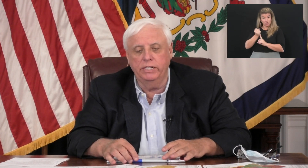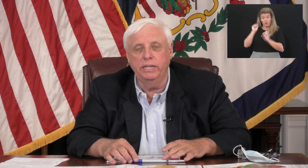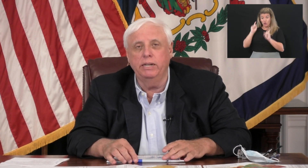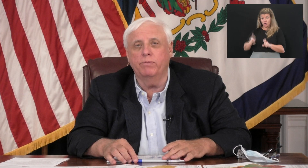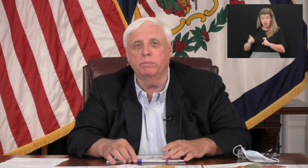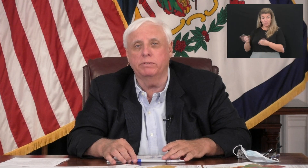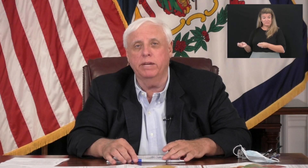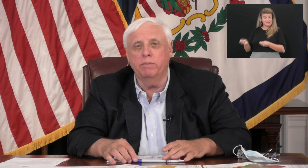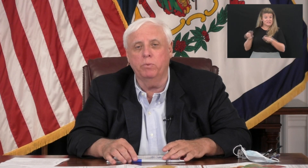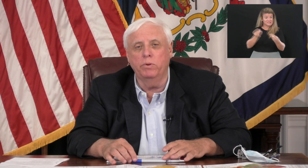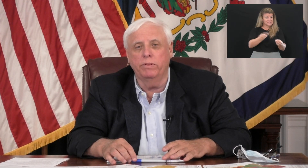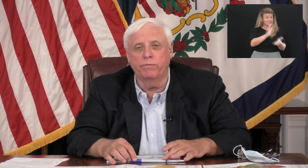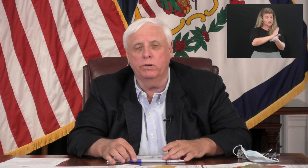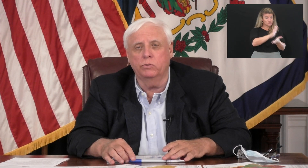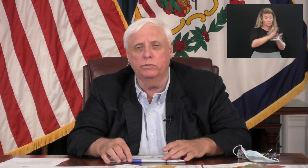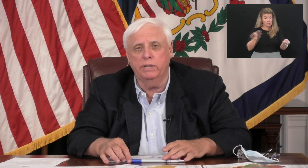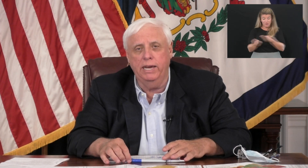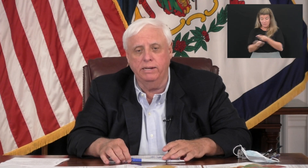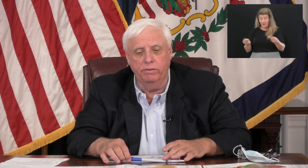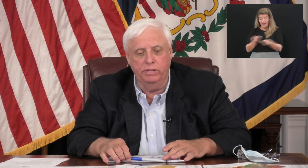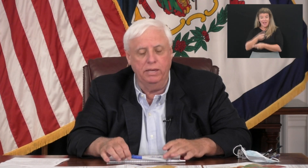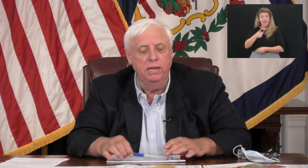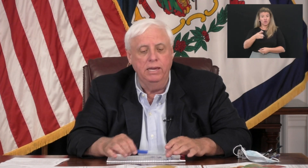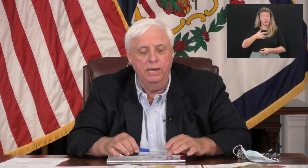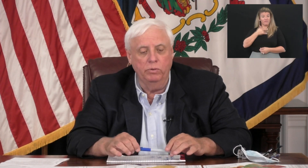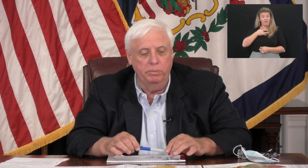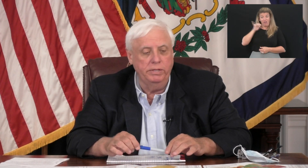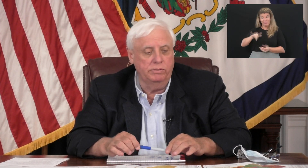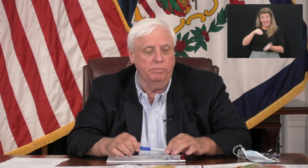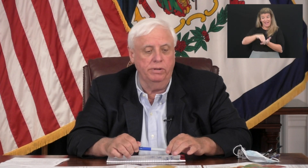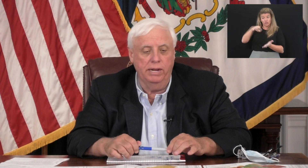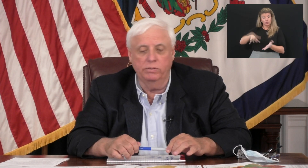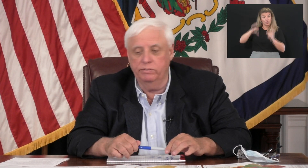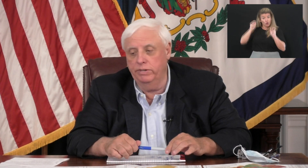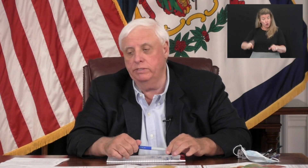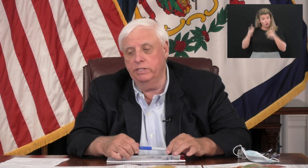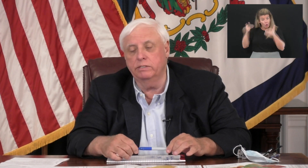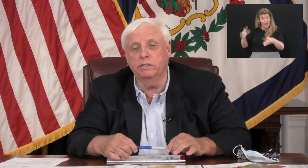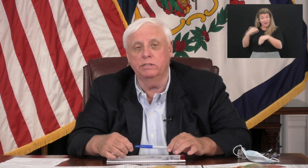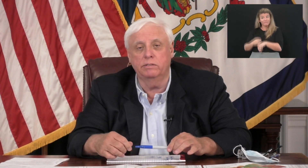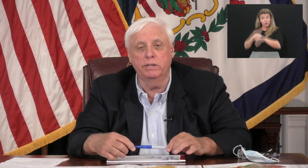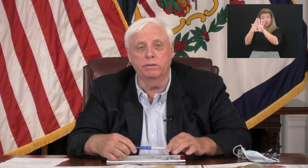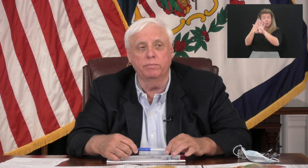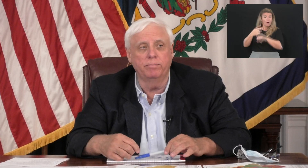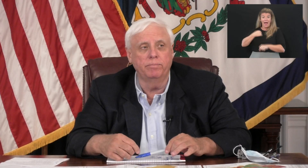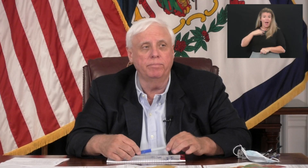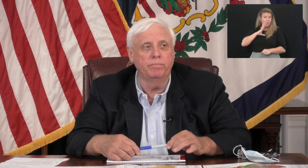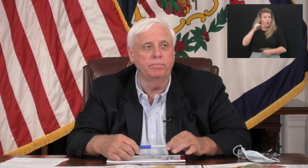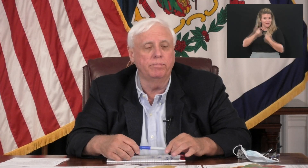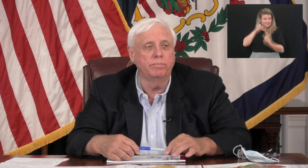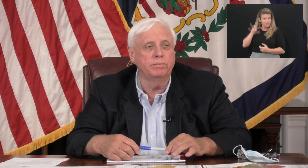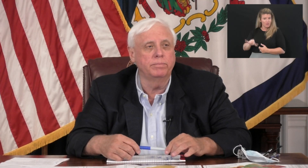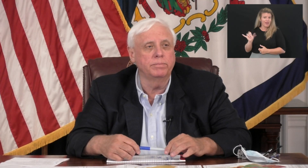she needed from the standpoint of the virtual side and everything, it would be something that I would very seriously consider.